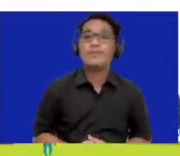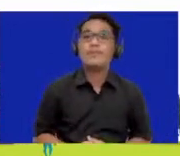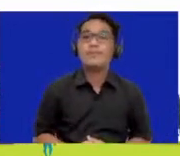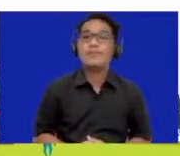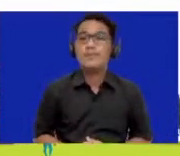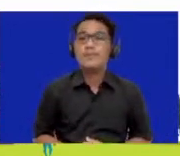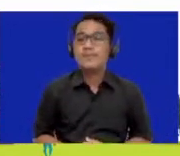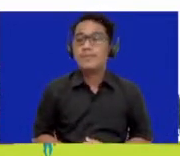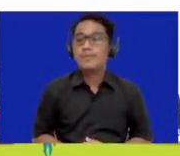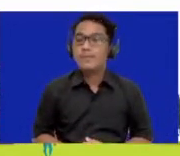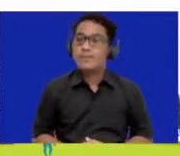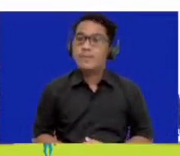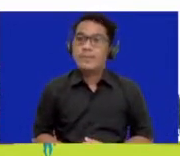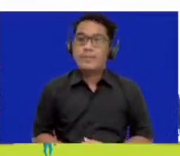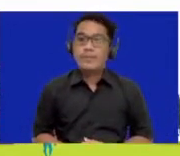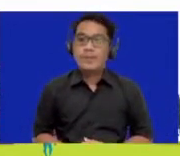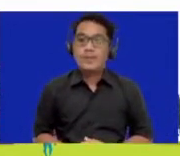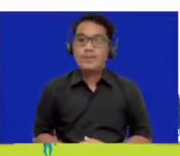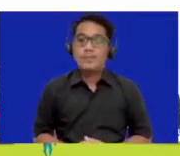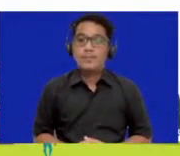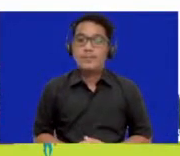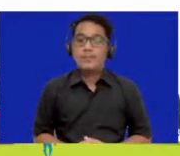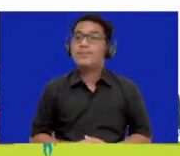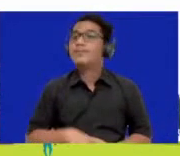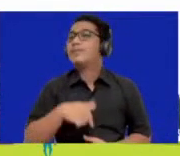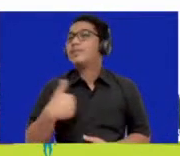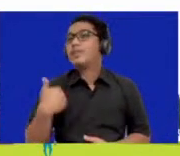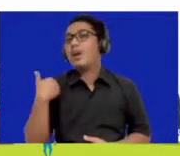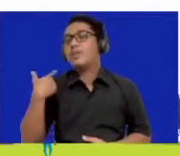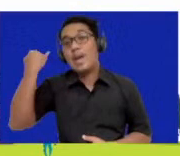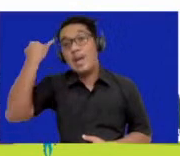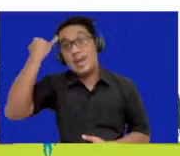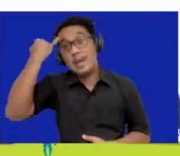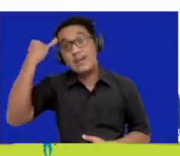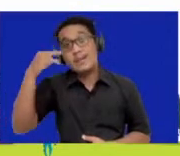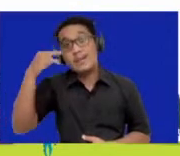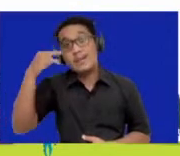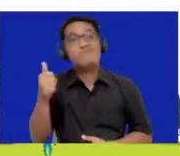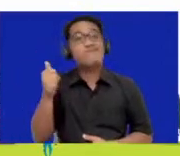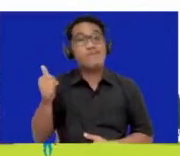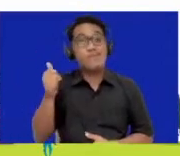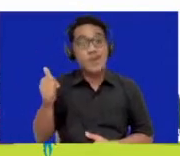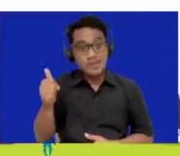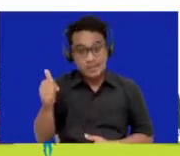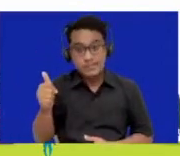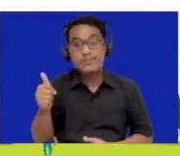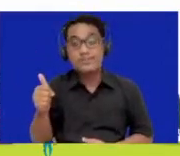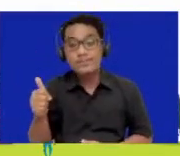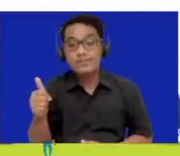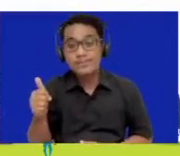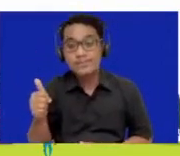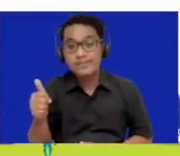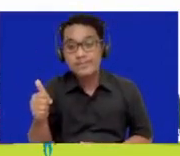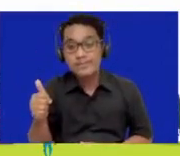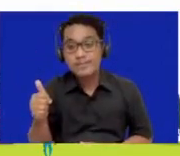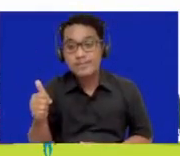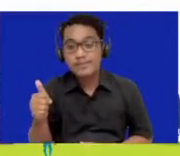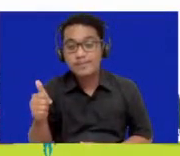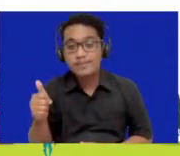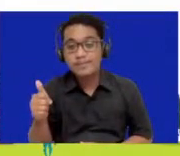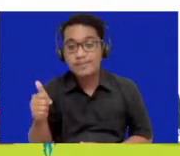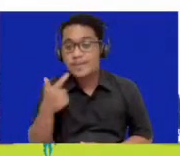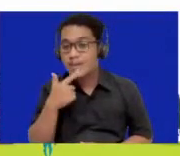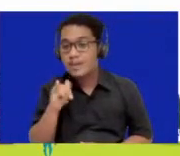there is a very good initiative. I think the government persons like Mr. Ahmadul Haq and Mr. Mohsin, they are